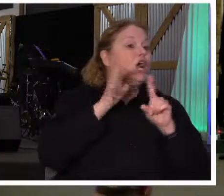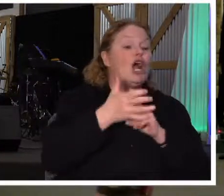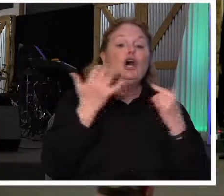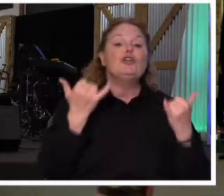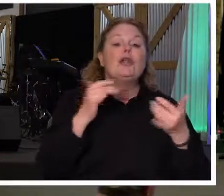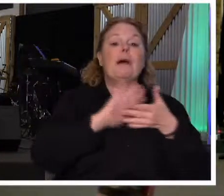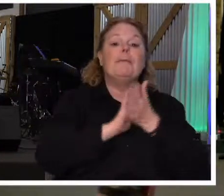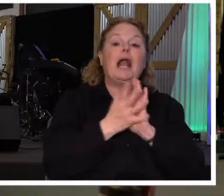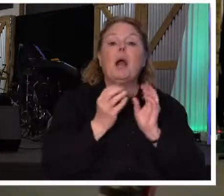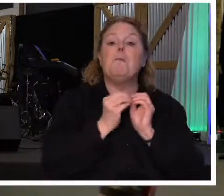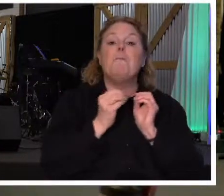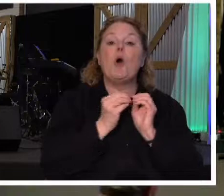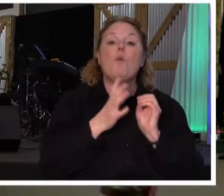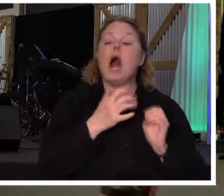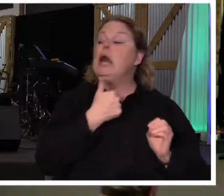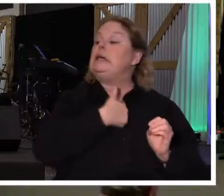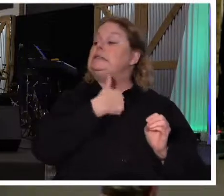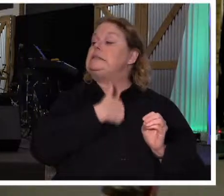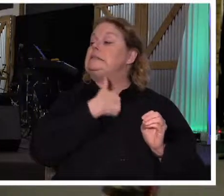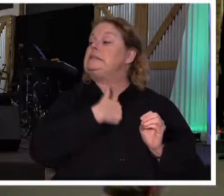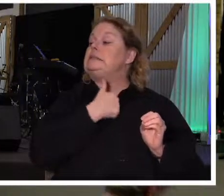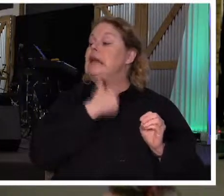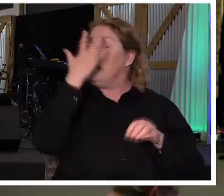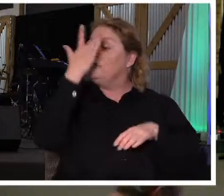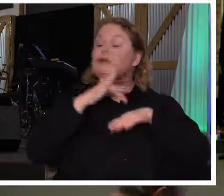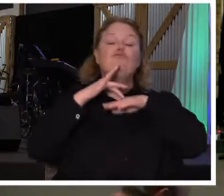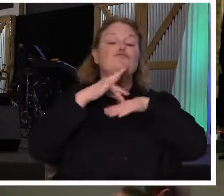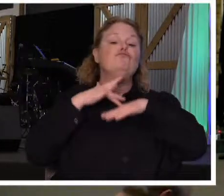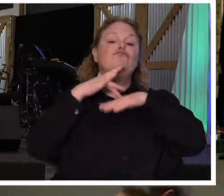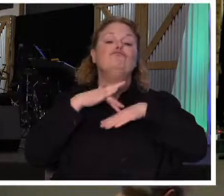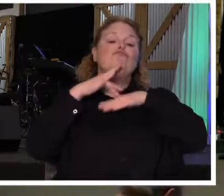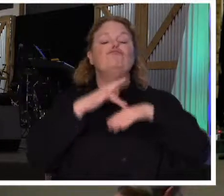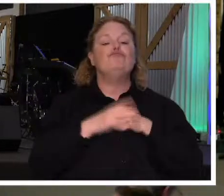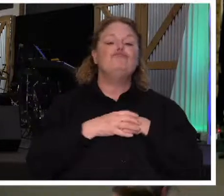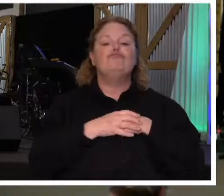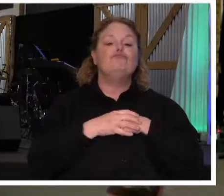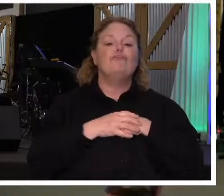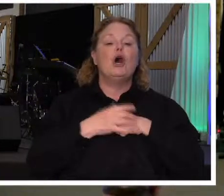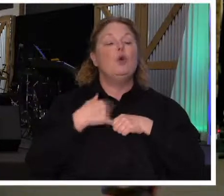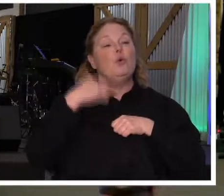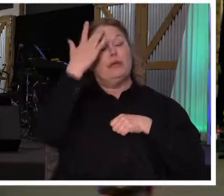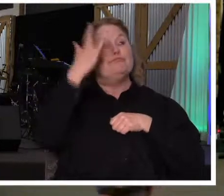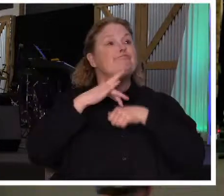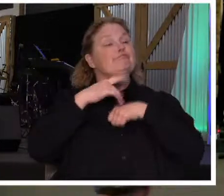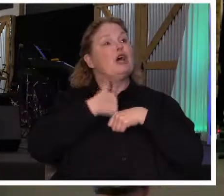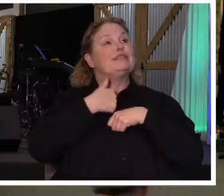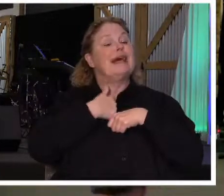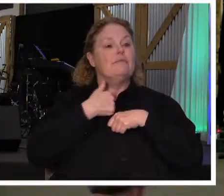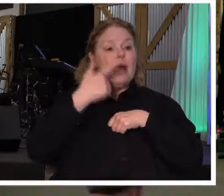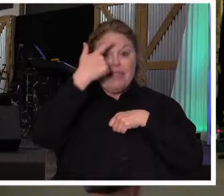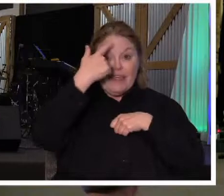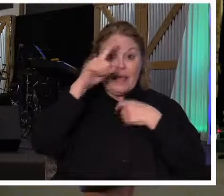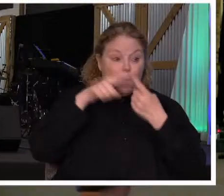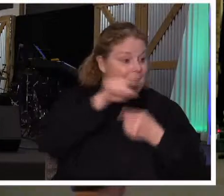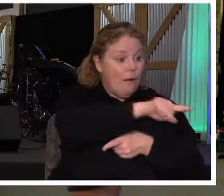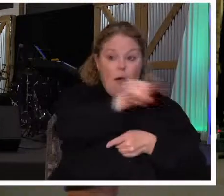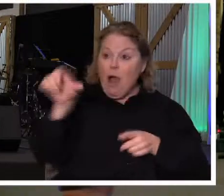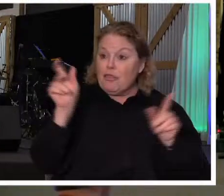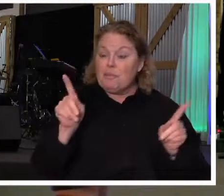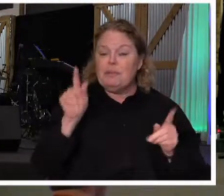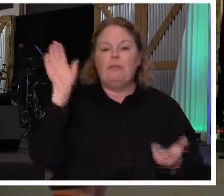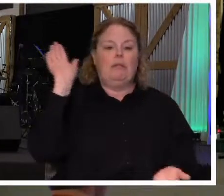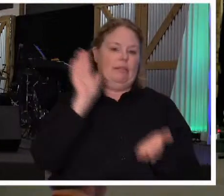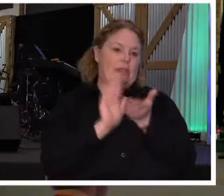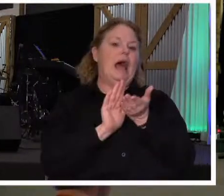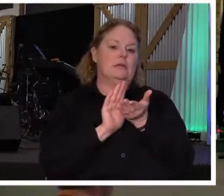grown more and more self-absorbed, that we think more and more of ourselves and less of others. In fact, it's a trend that has